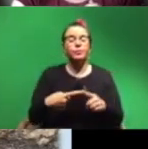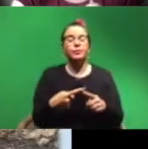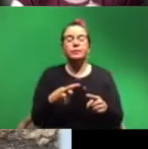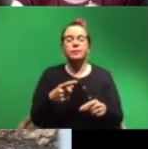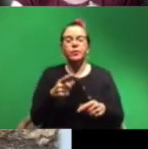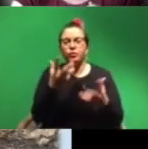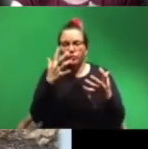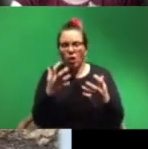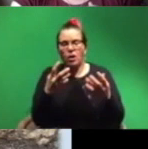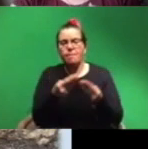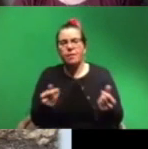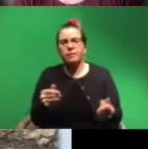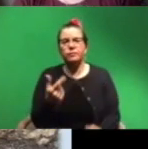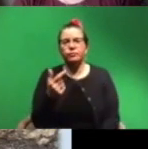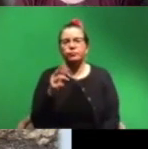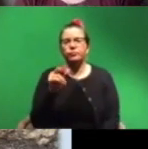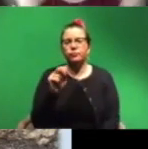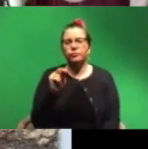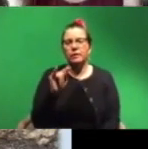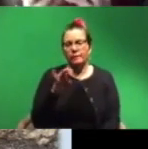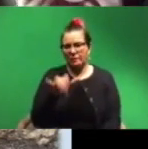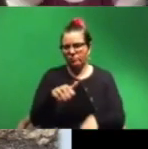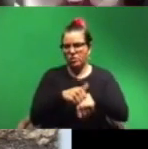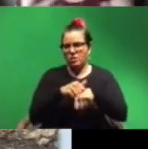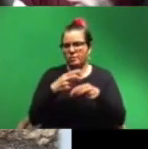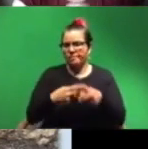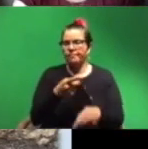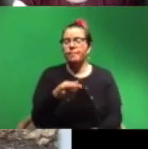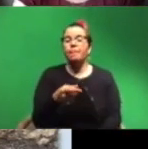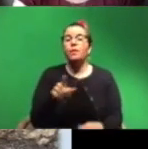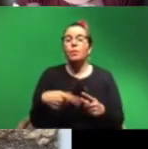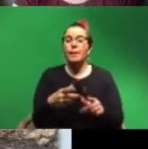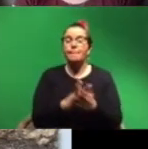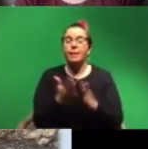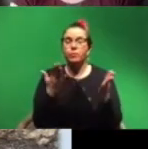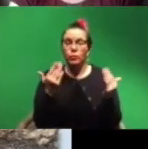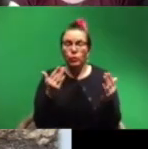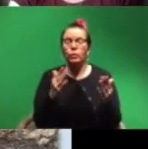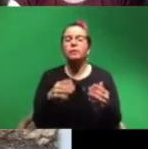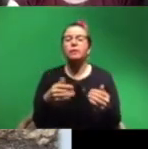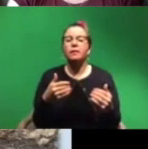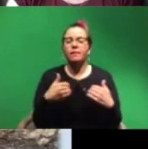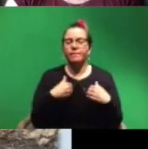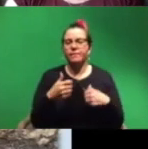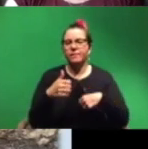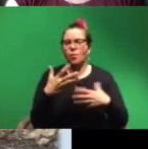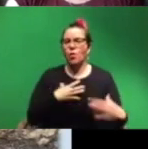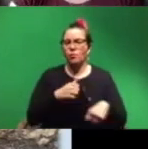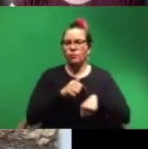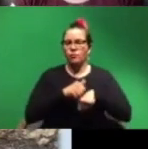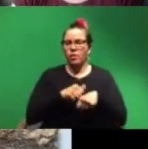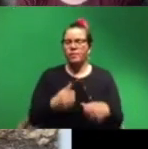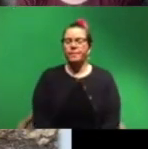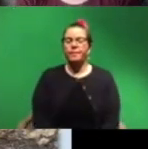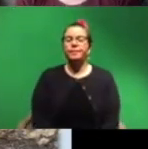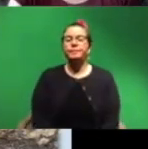so this is a rock called granite, and when that molten rock cools down, it forms this white rock called granite. And so that's what I